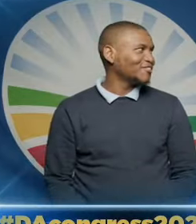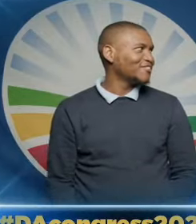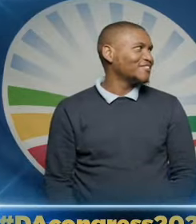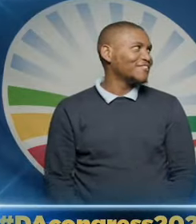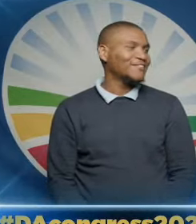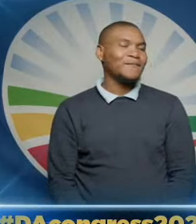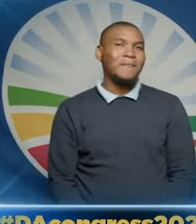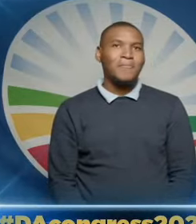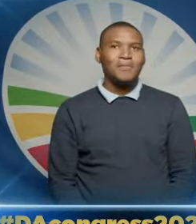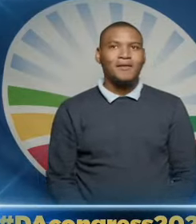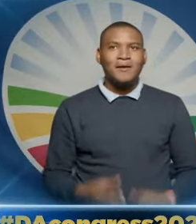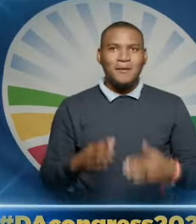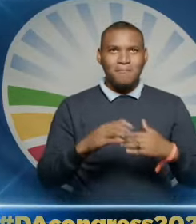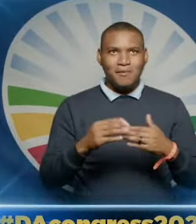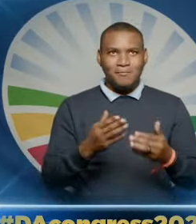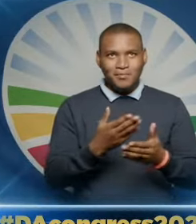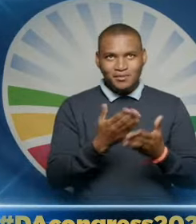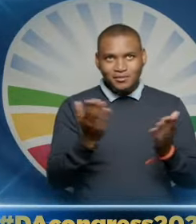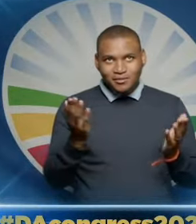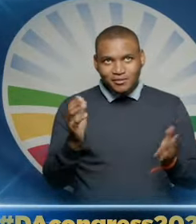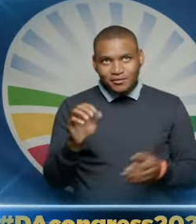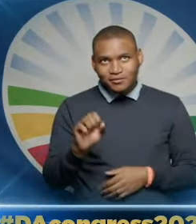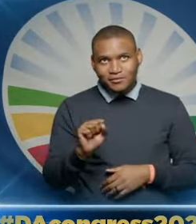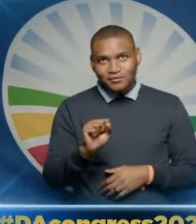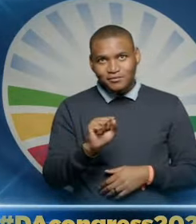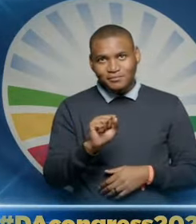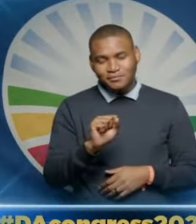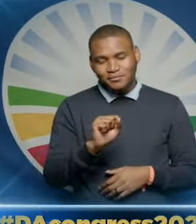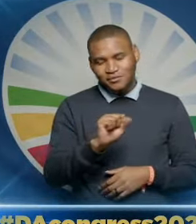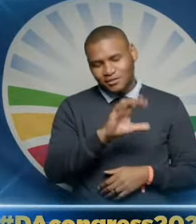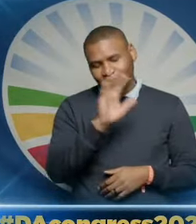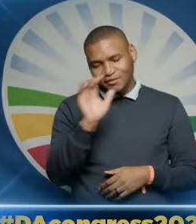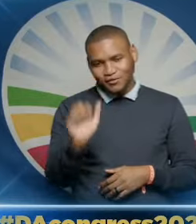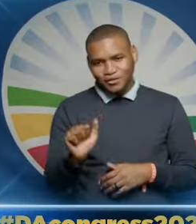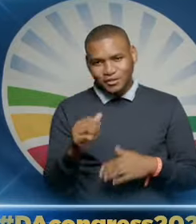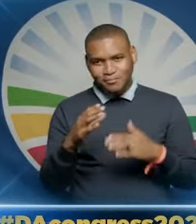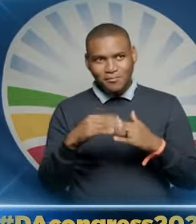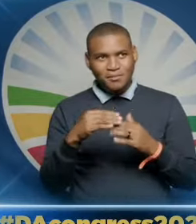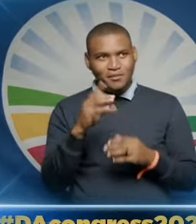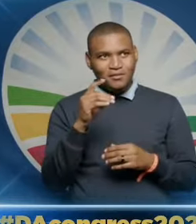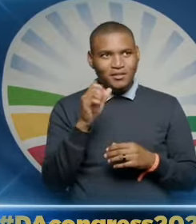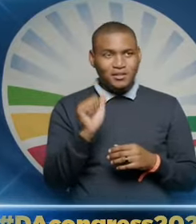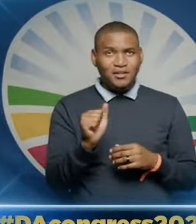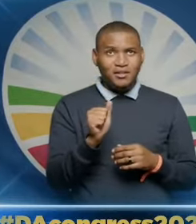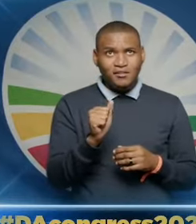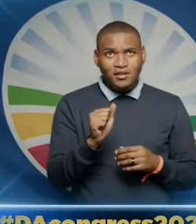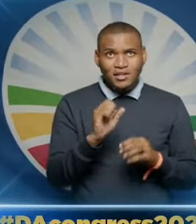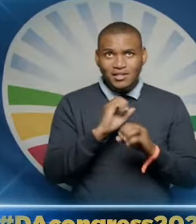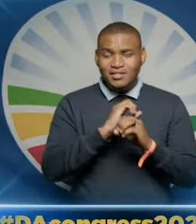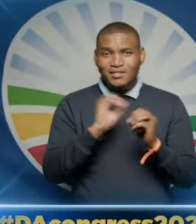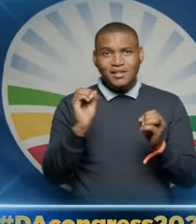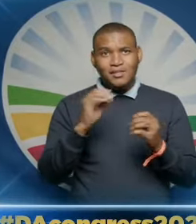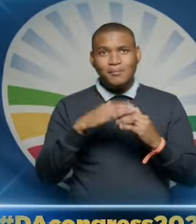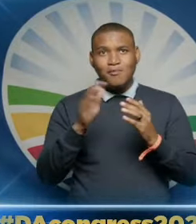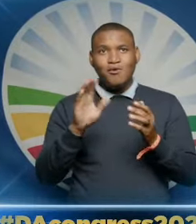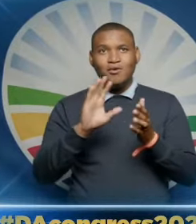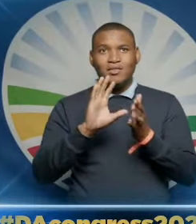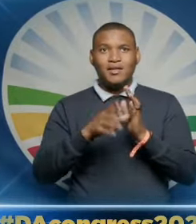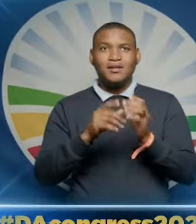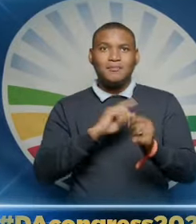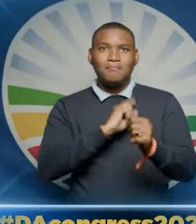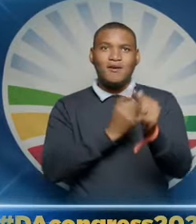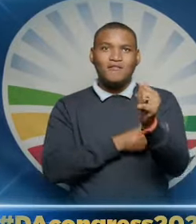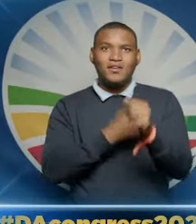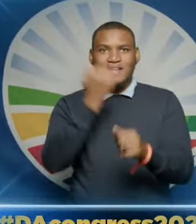Fellow Democrats, fellow South Africans, Victor Hugo's phrase that nothing is more powerful than an idea whose